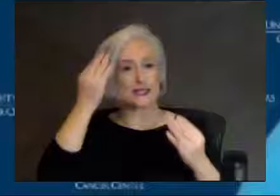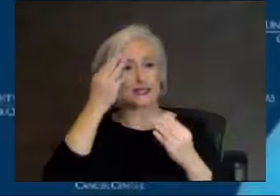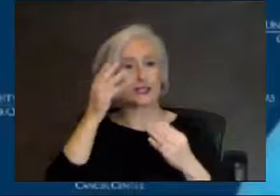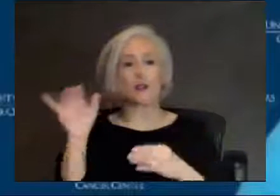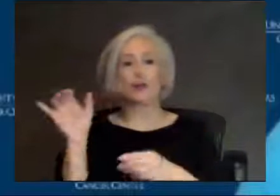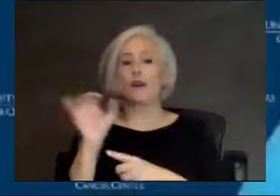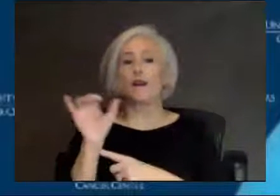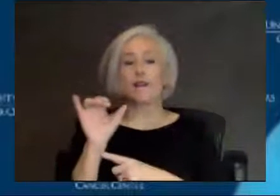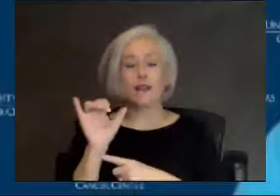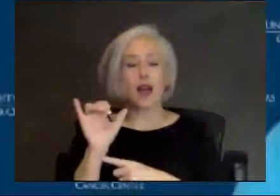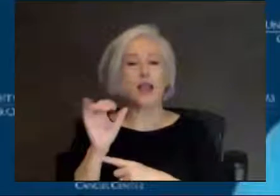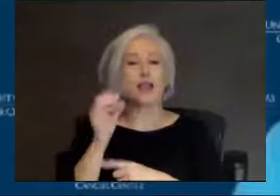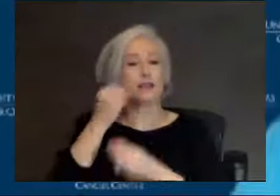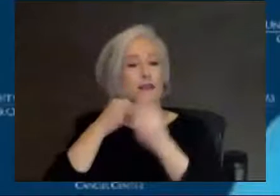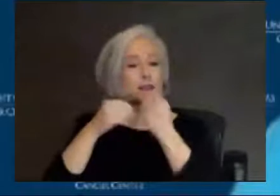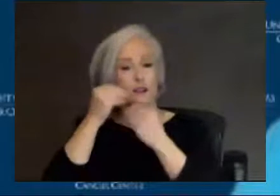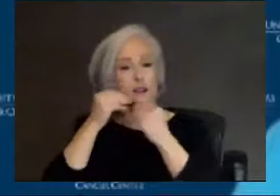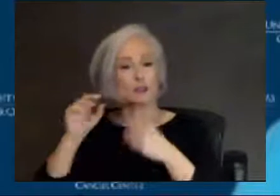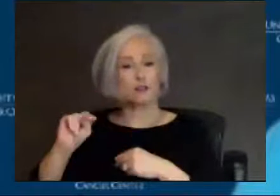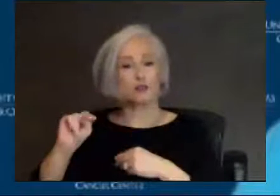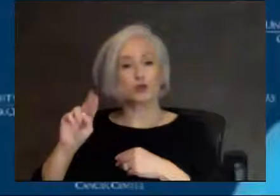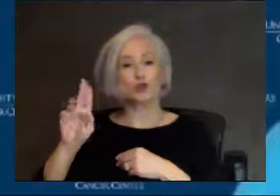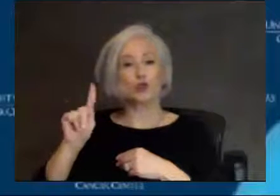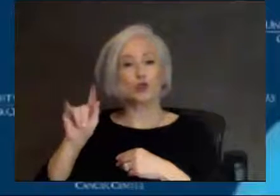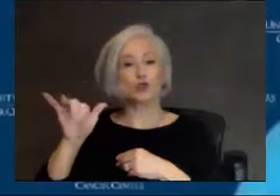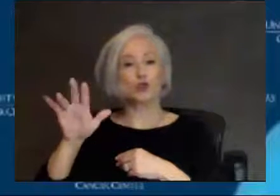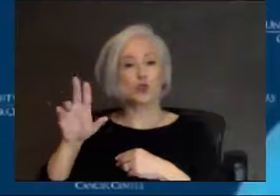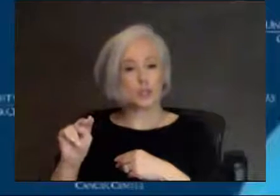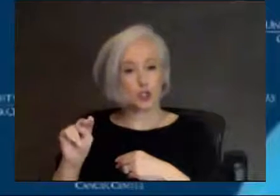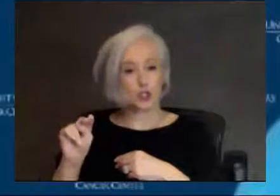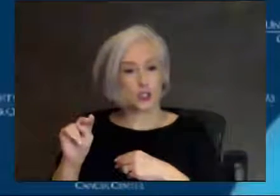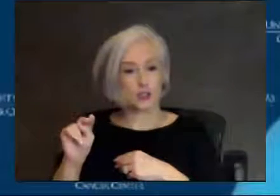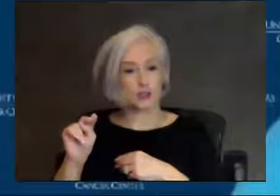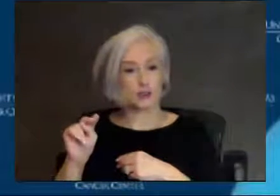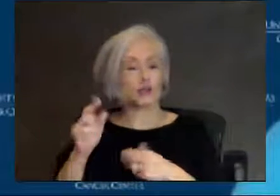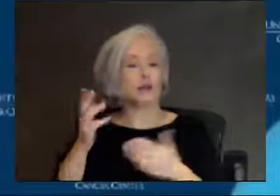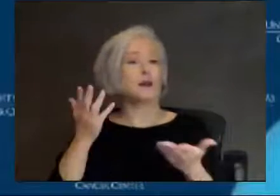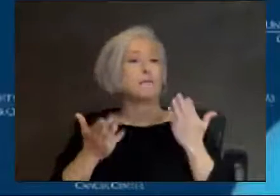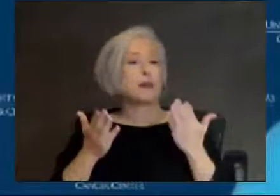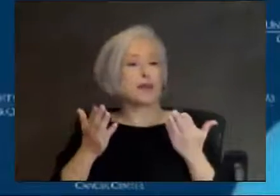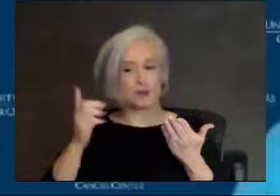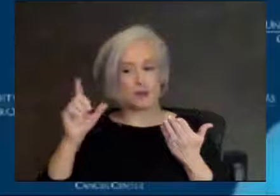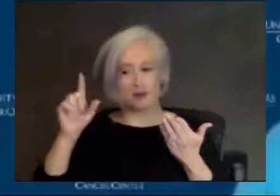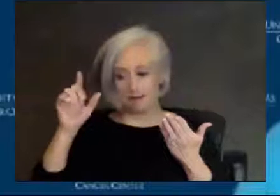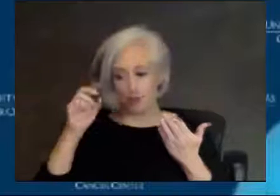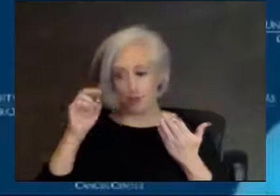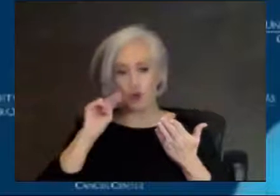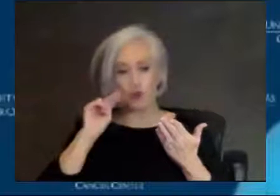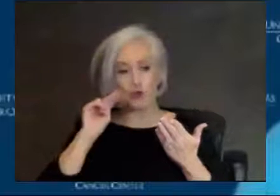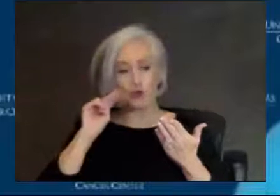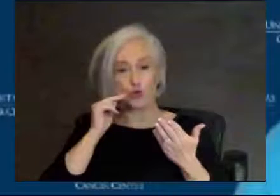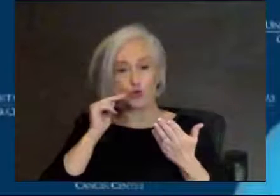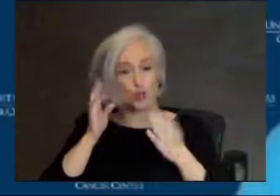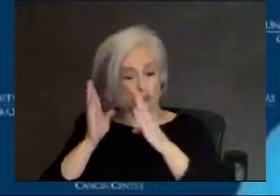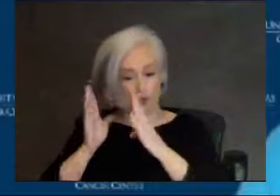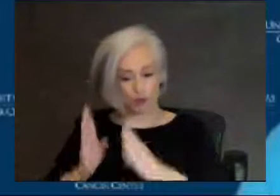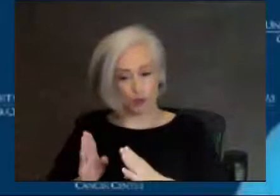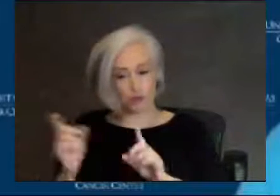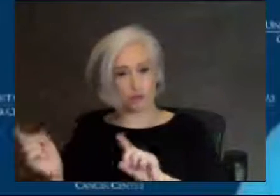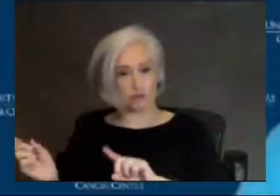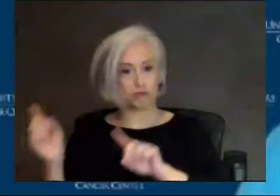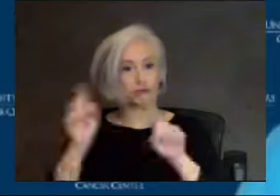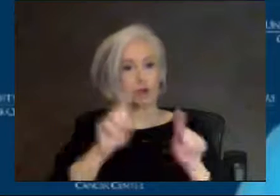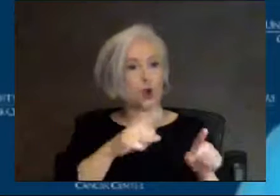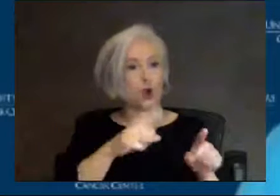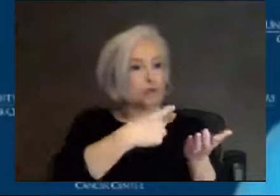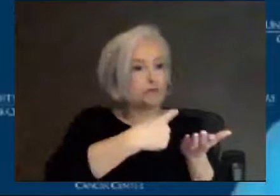a nutritionist to speak with the patient to make sure that during this particular treatment that they're keeping